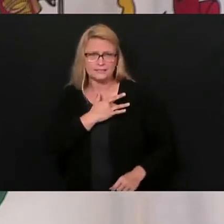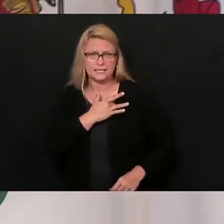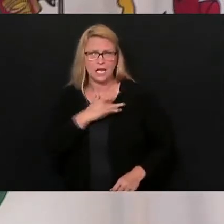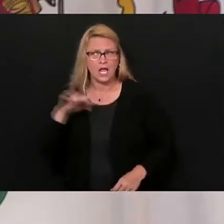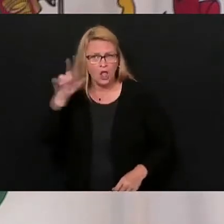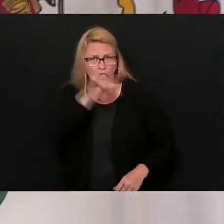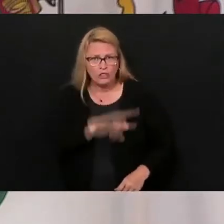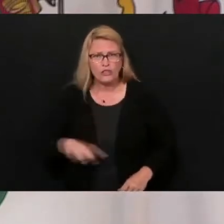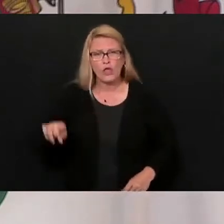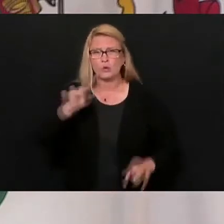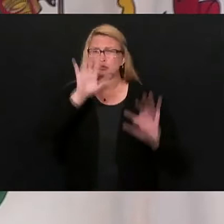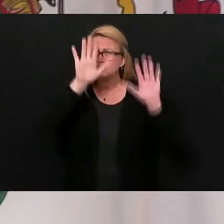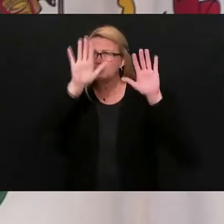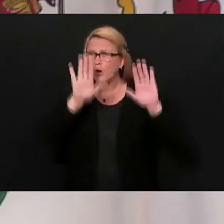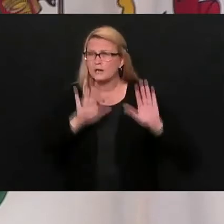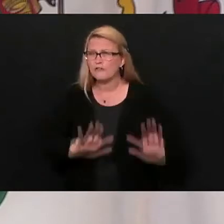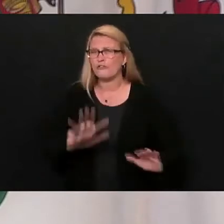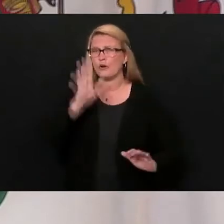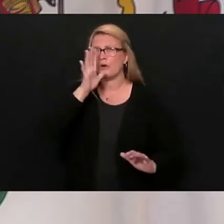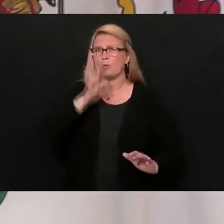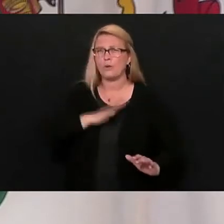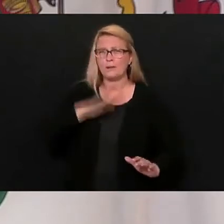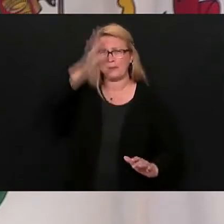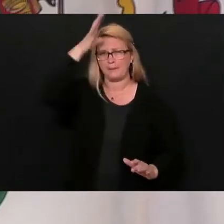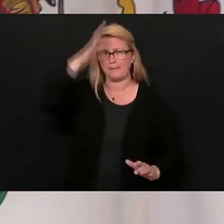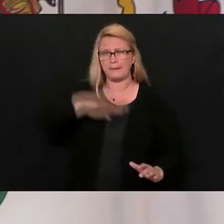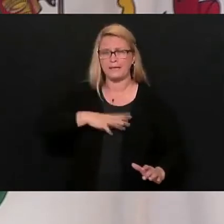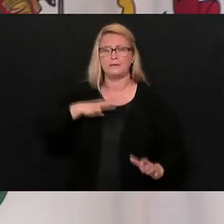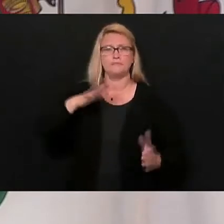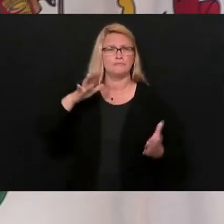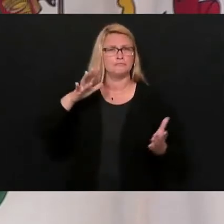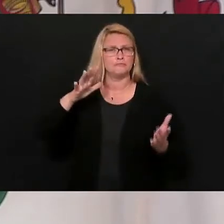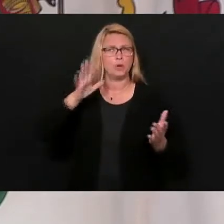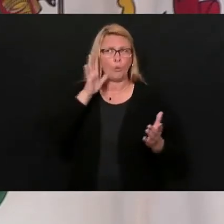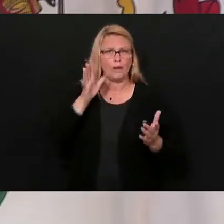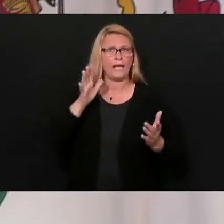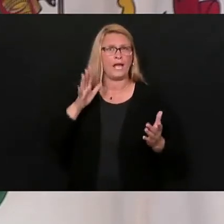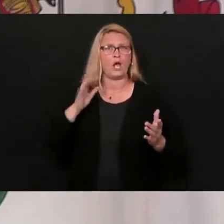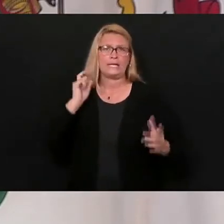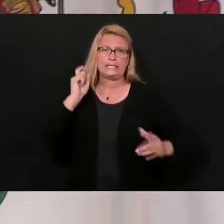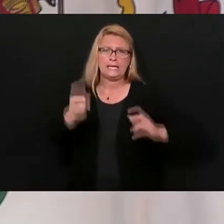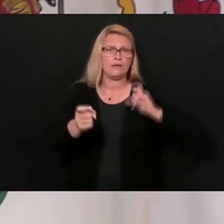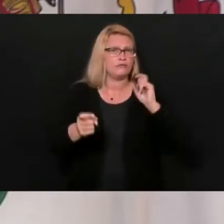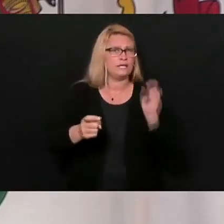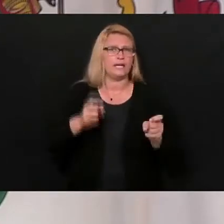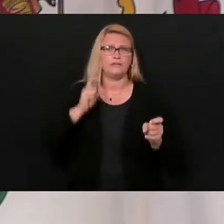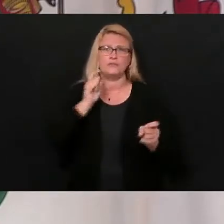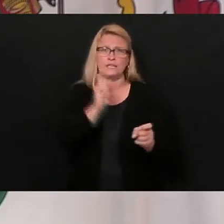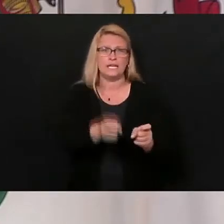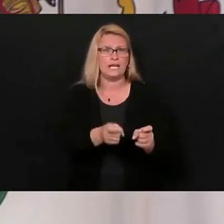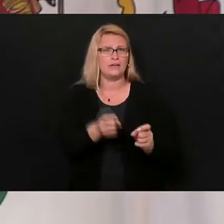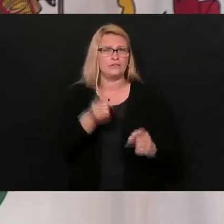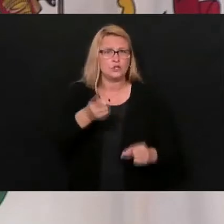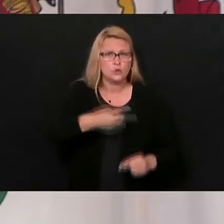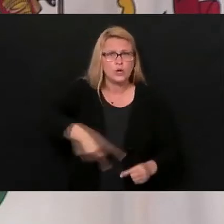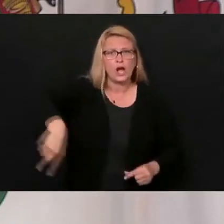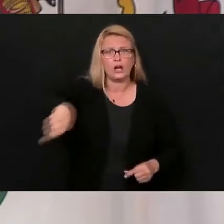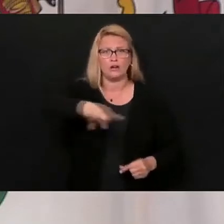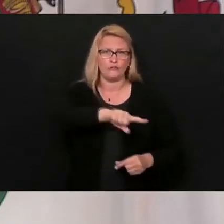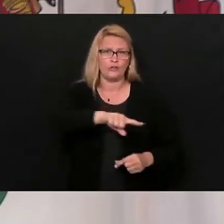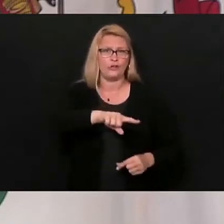wonderful men and women have given and give and will continue to give us in each and every way